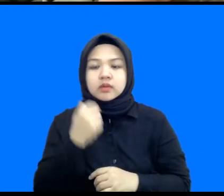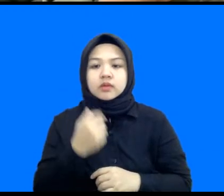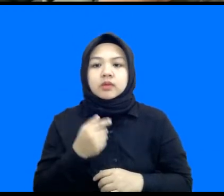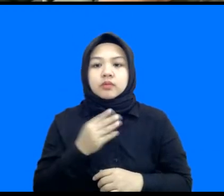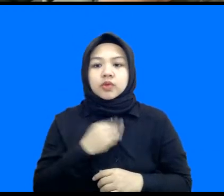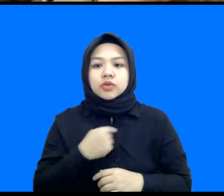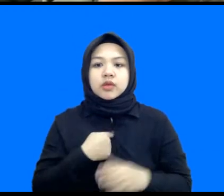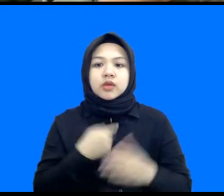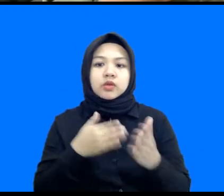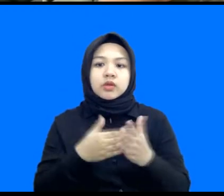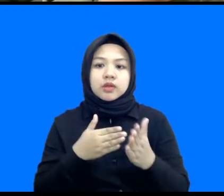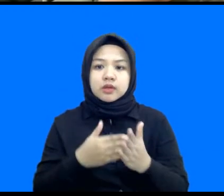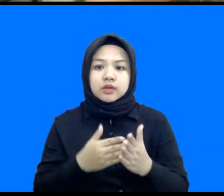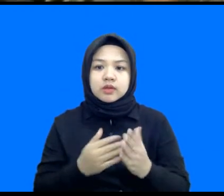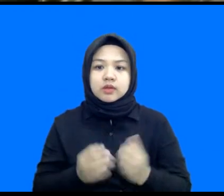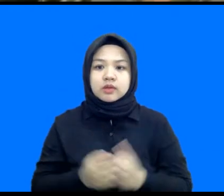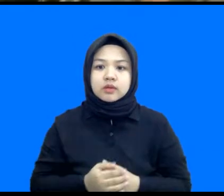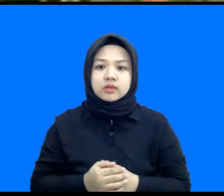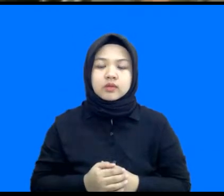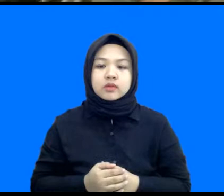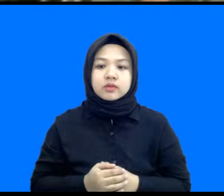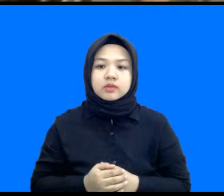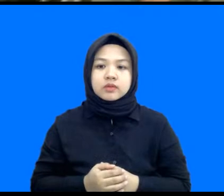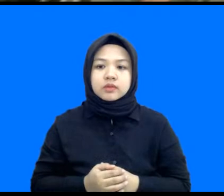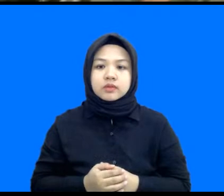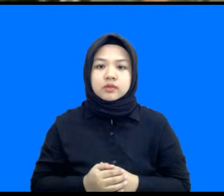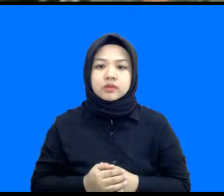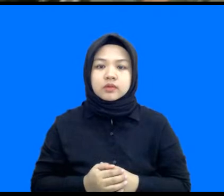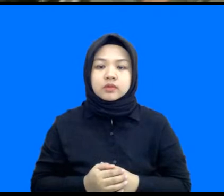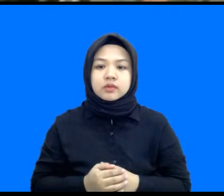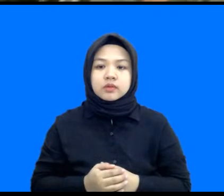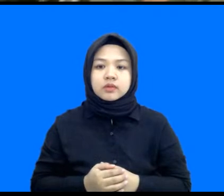In CSO side. I think Greta can give more.